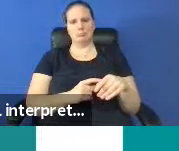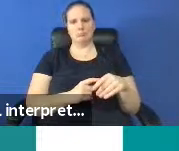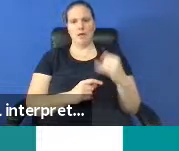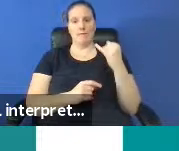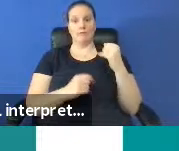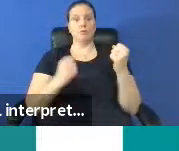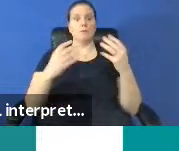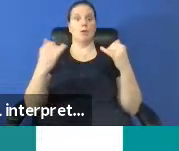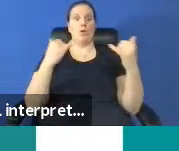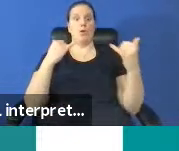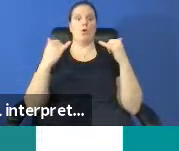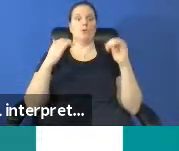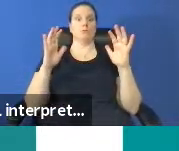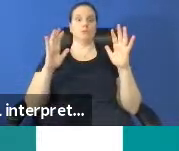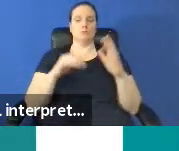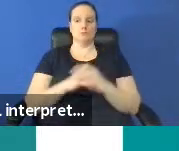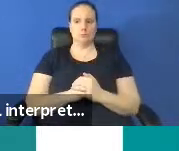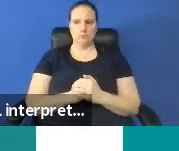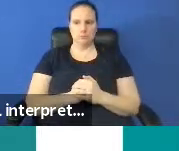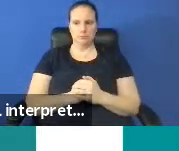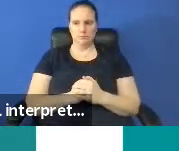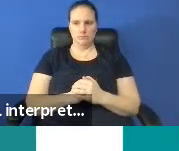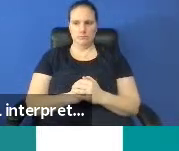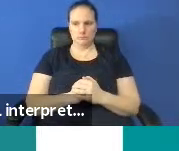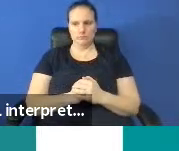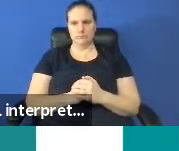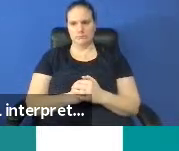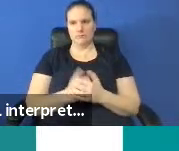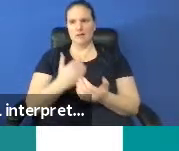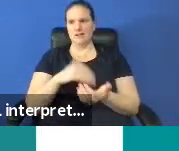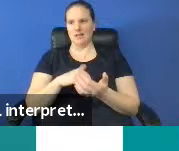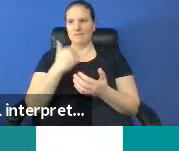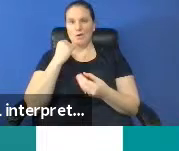of calls. Again, please give a call to